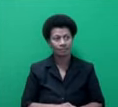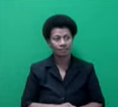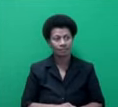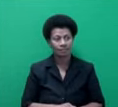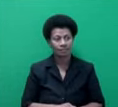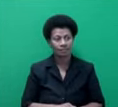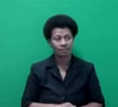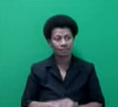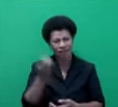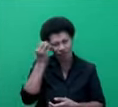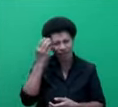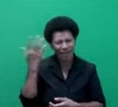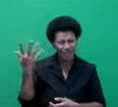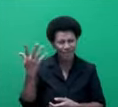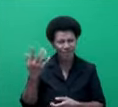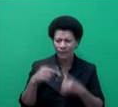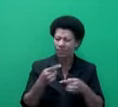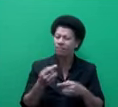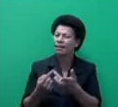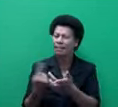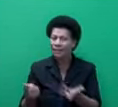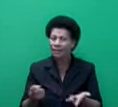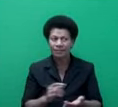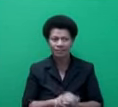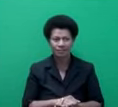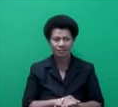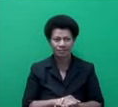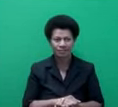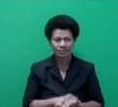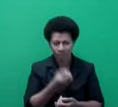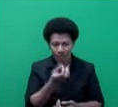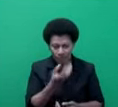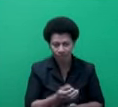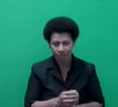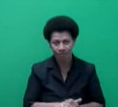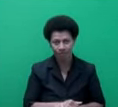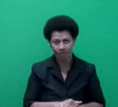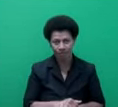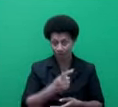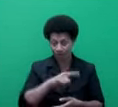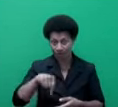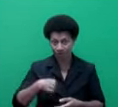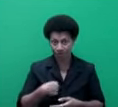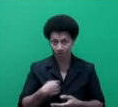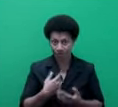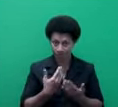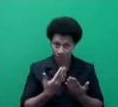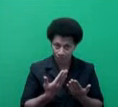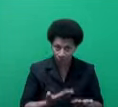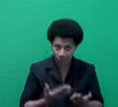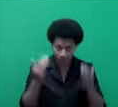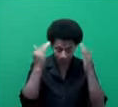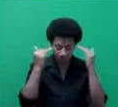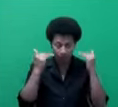Forget about the other side, just... I think we've all heard the Honourable Speaker with respect to staying relevant. Honourable Speaker, so I